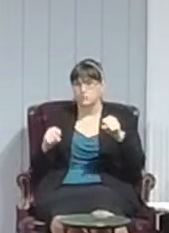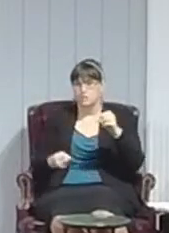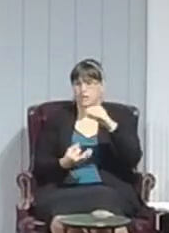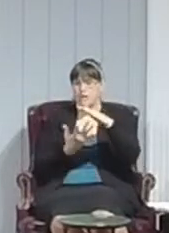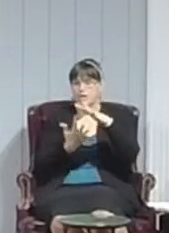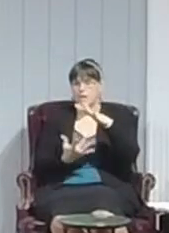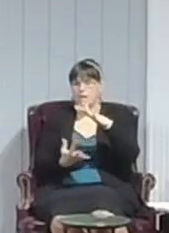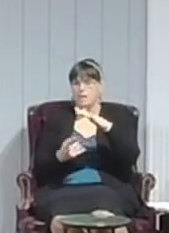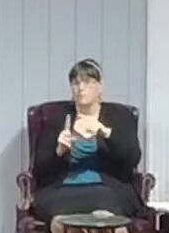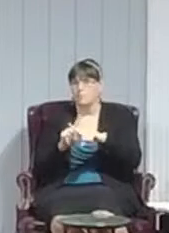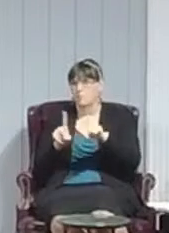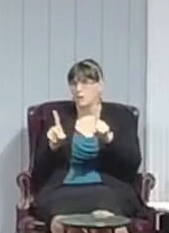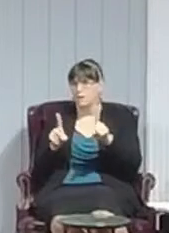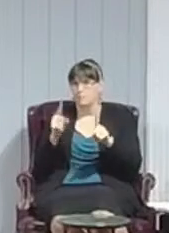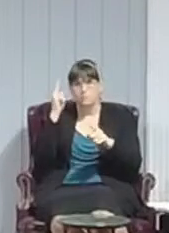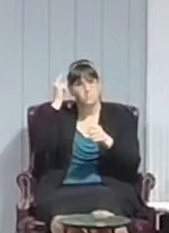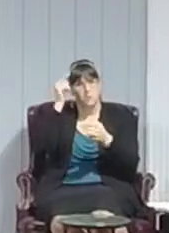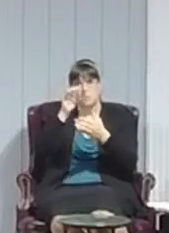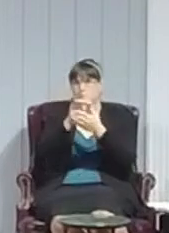They don't trust it.